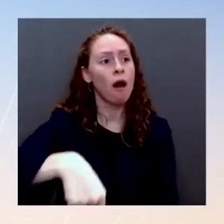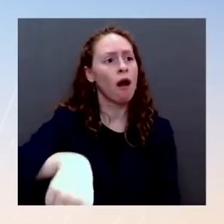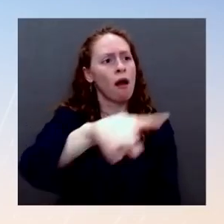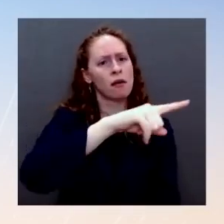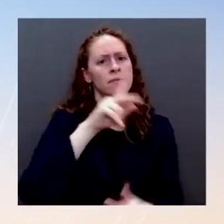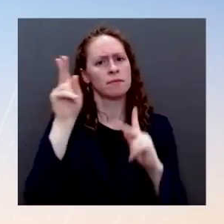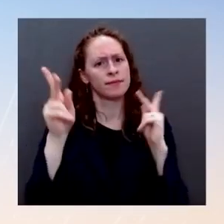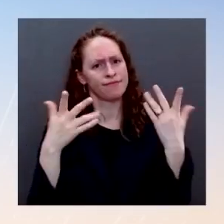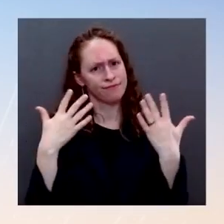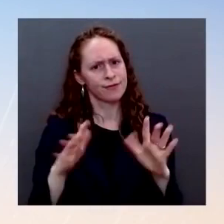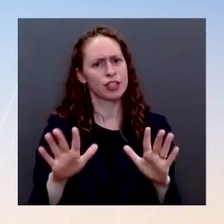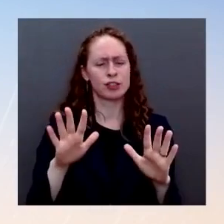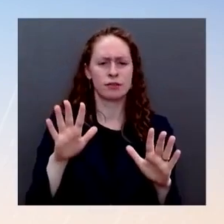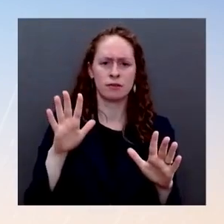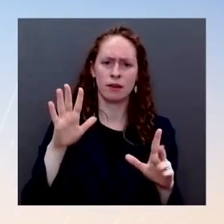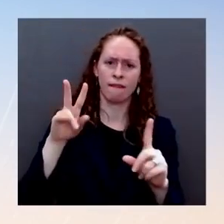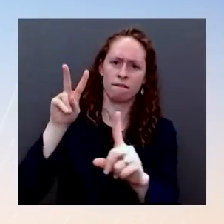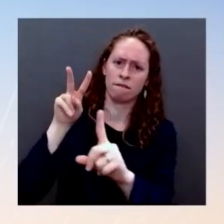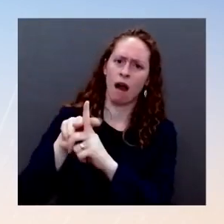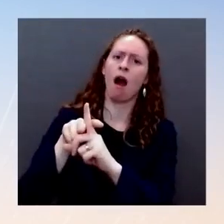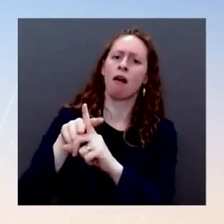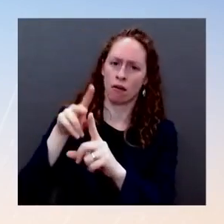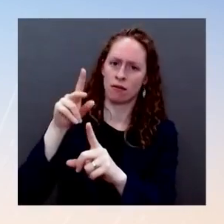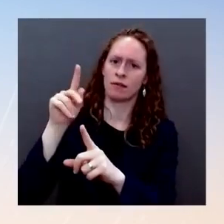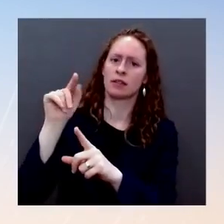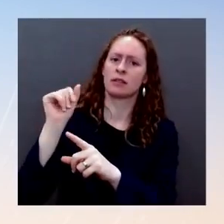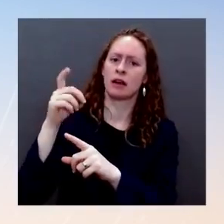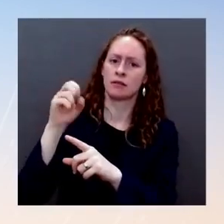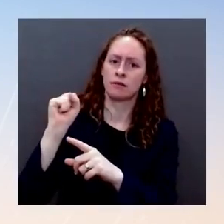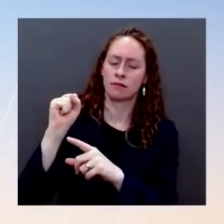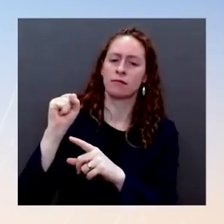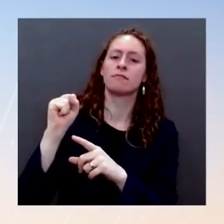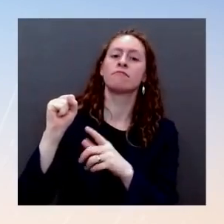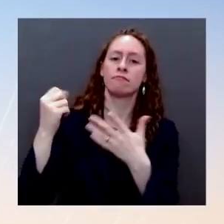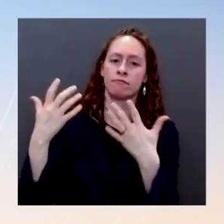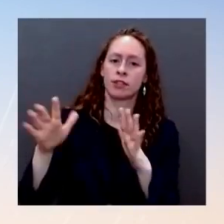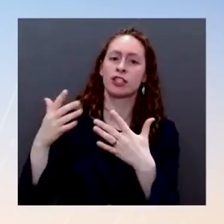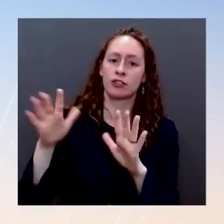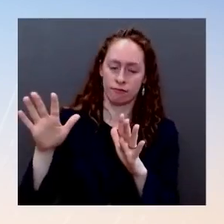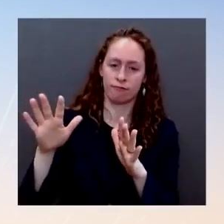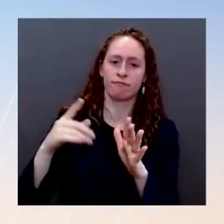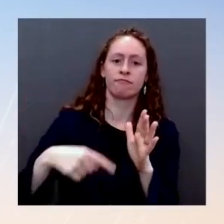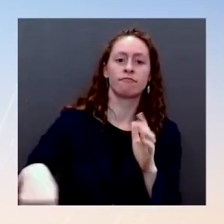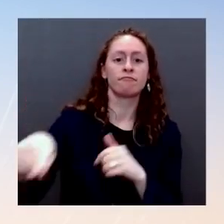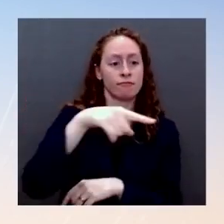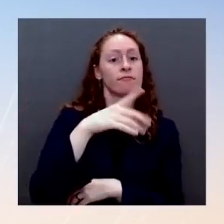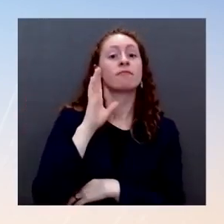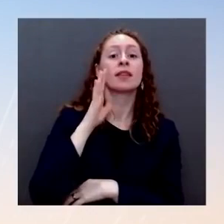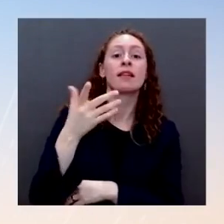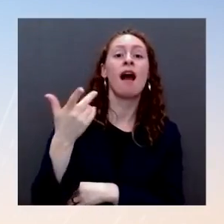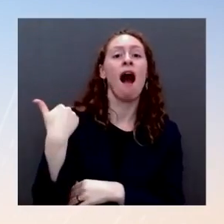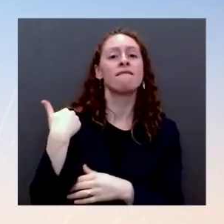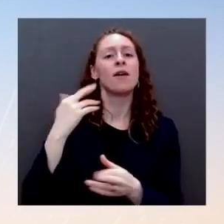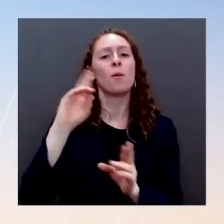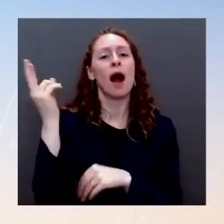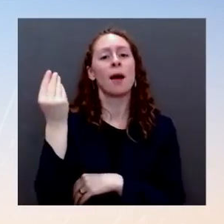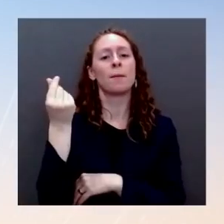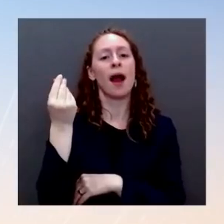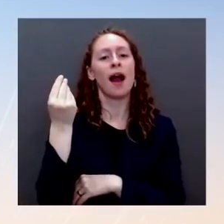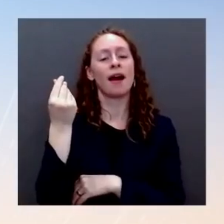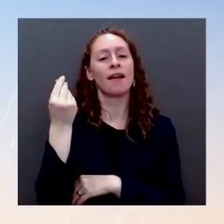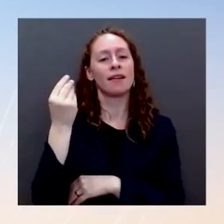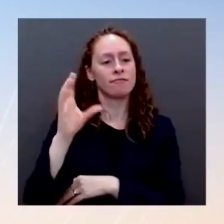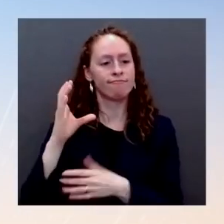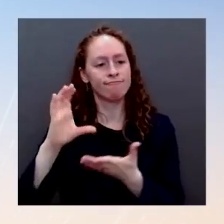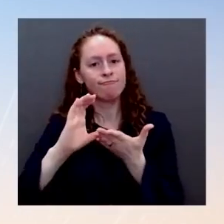to people who are eligible when they file their taxes. Go ahead. Hey, Jen, Happy New Year. Happy New Year. And since the president didn't